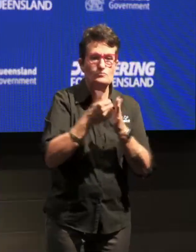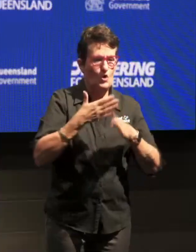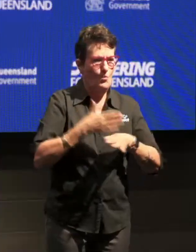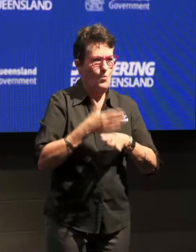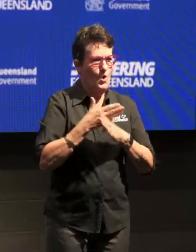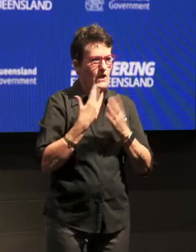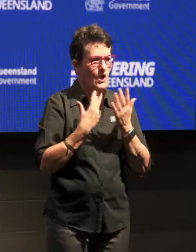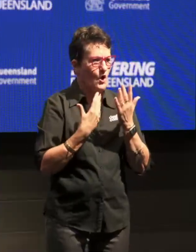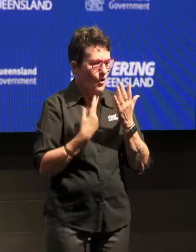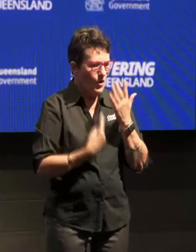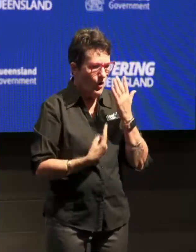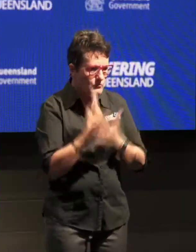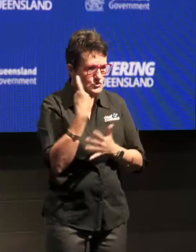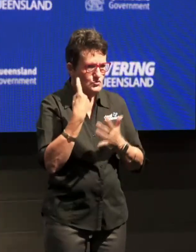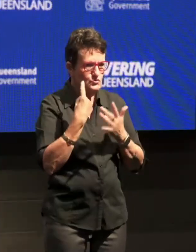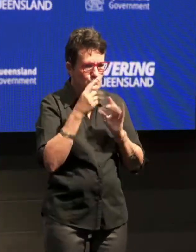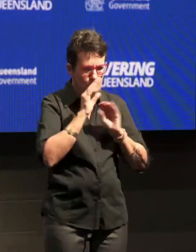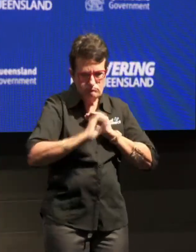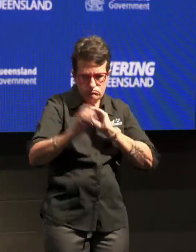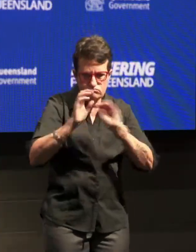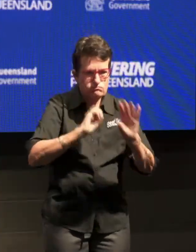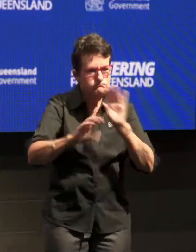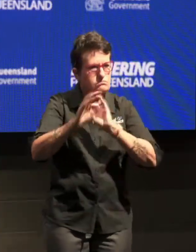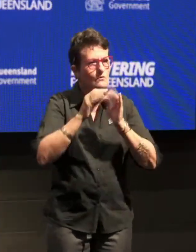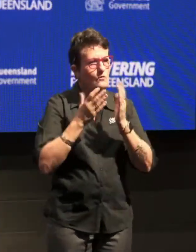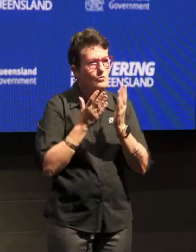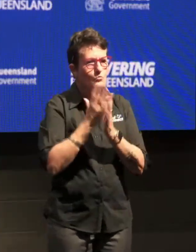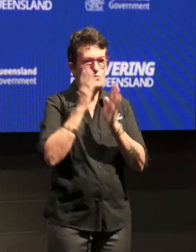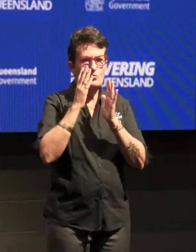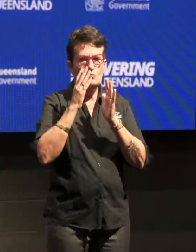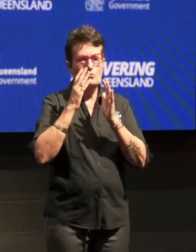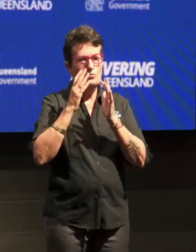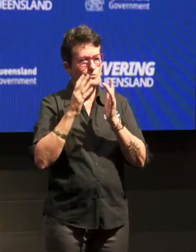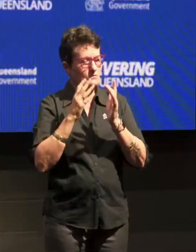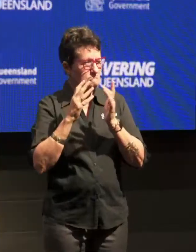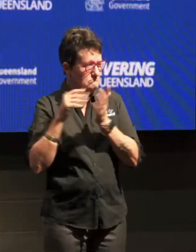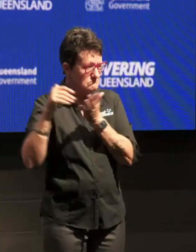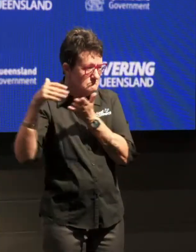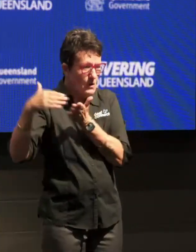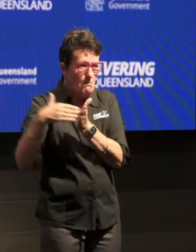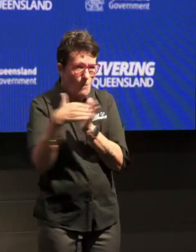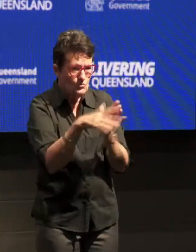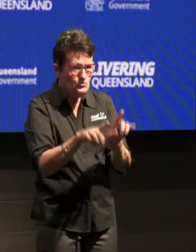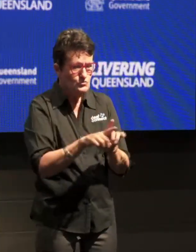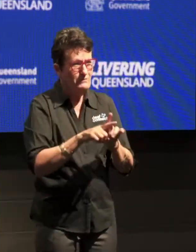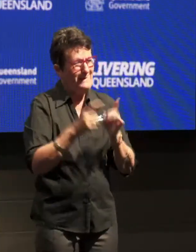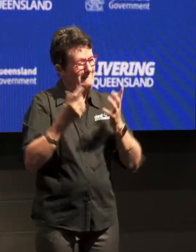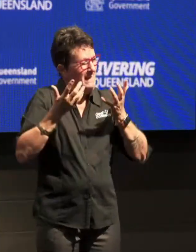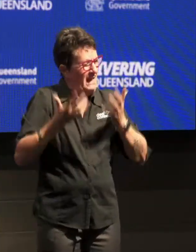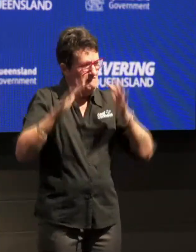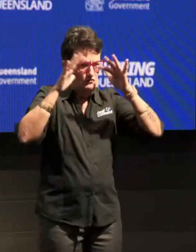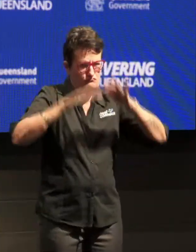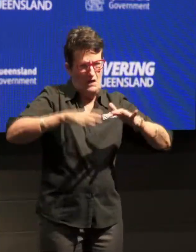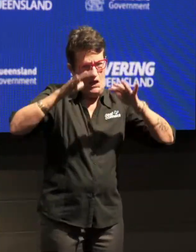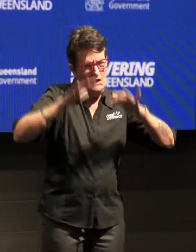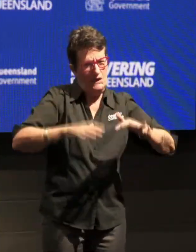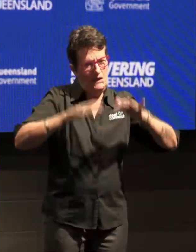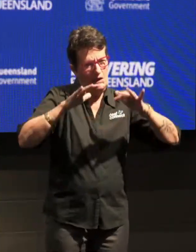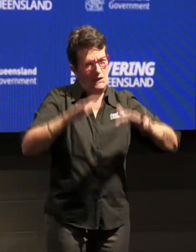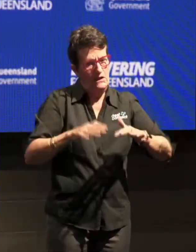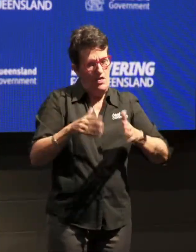on opportunities to do so via sea as well. But there is the real risk, if there's heavy rainfall,